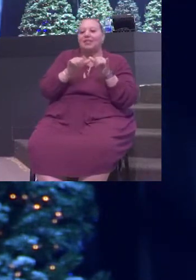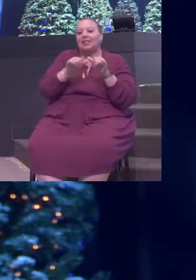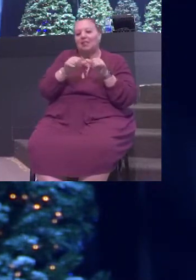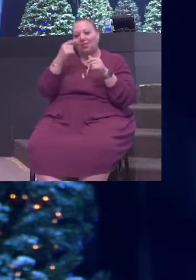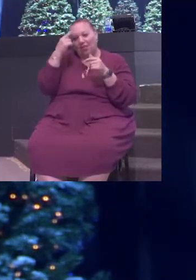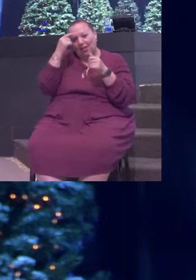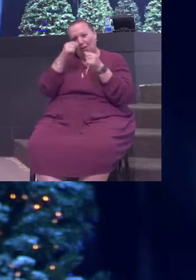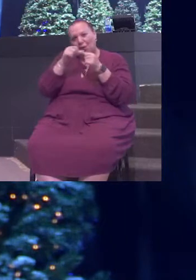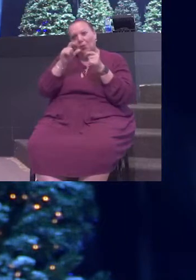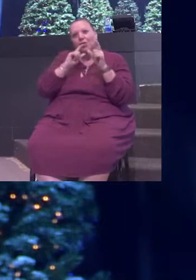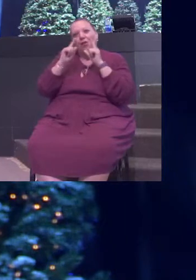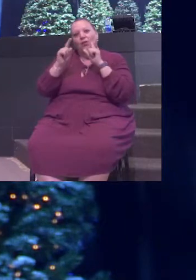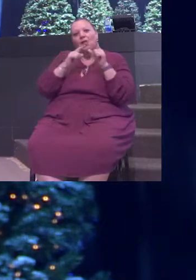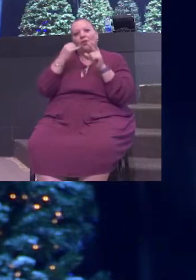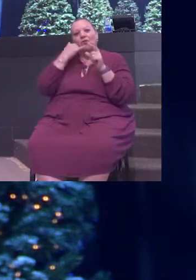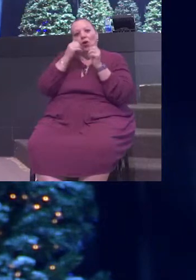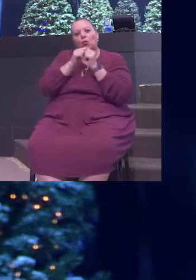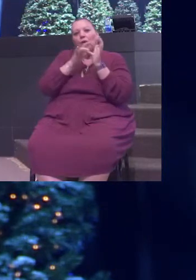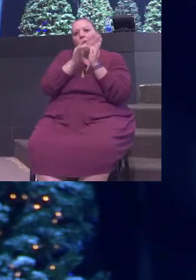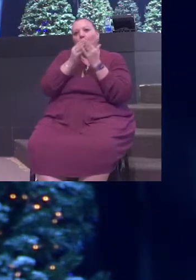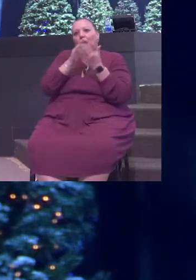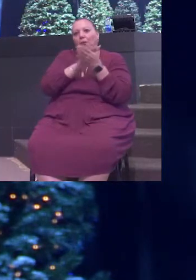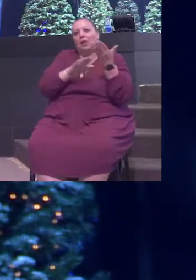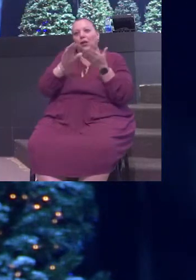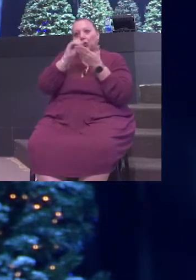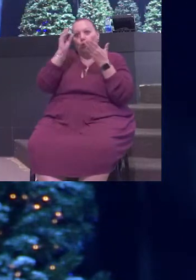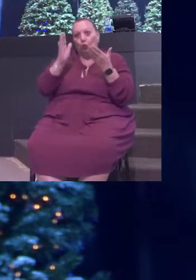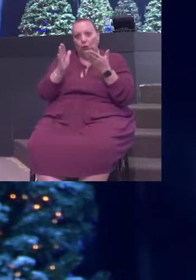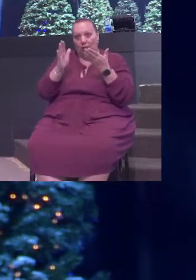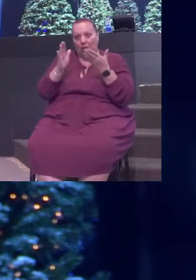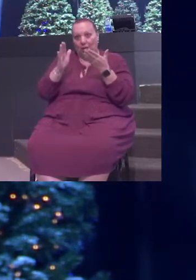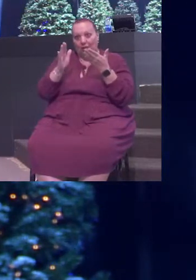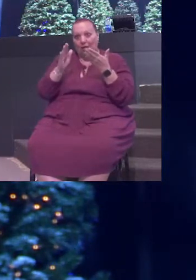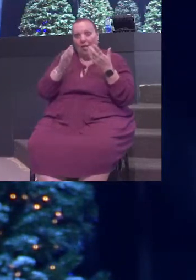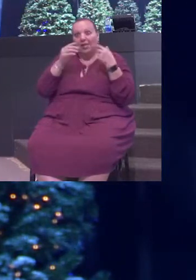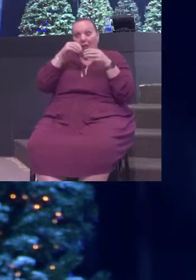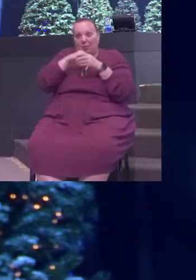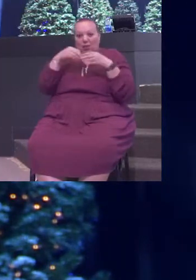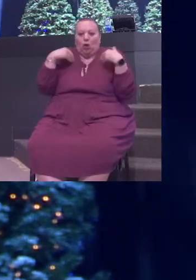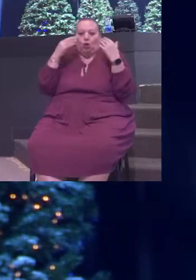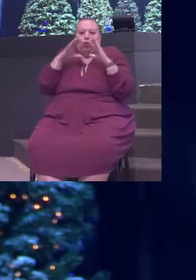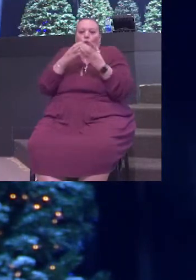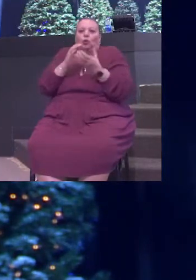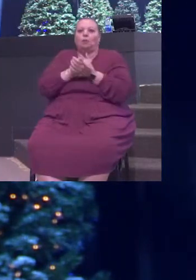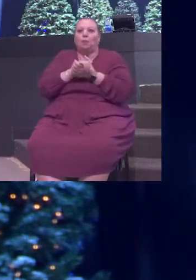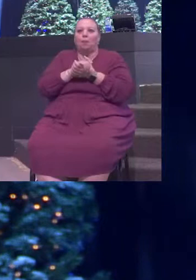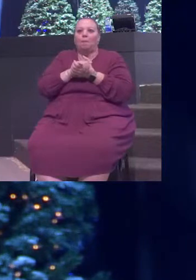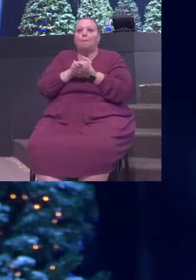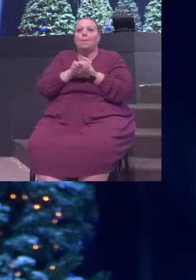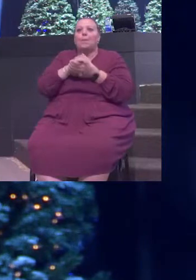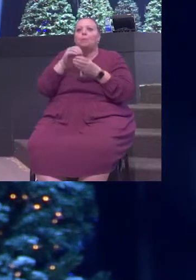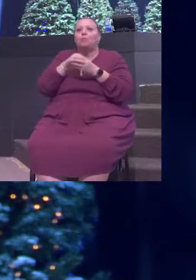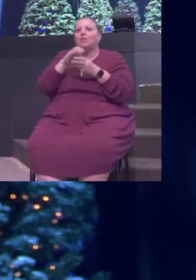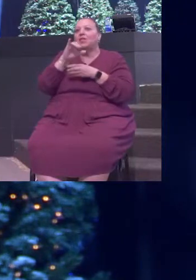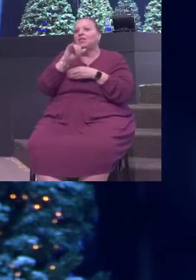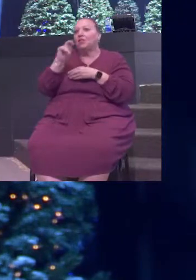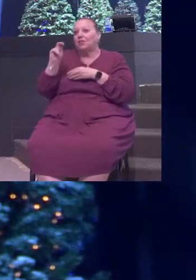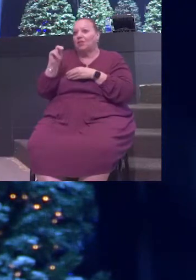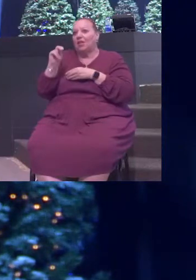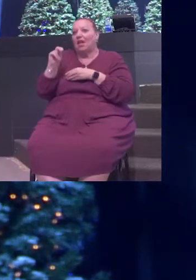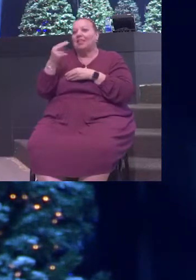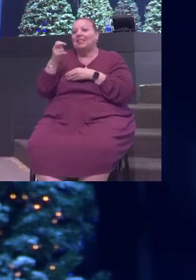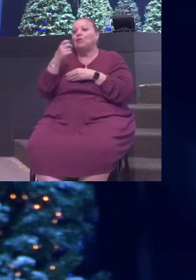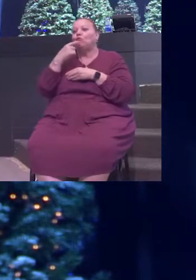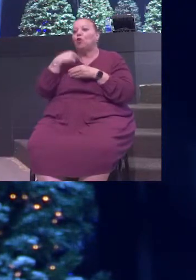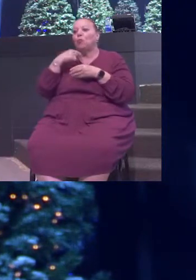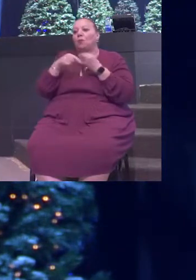remember the conversation. I was on phone with a Bible college student that had been in our youth group that was in Cincinnati, and he told